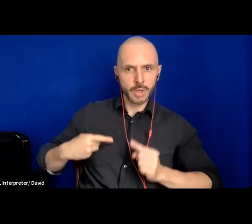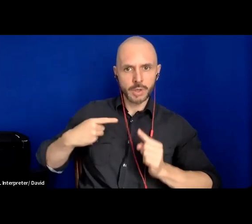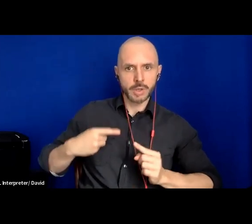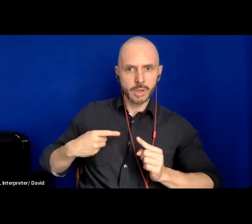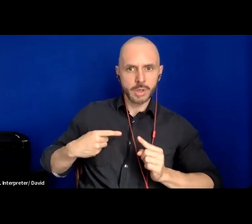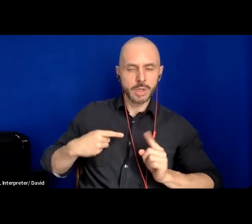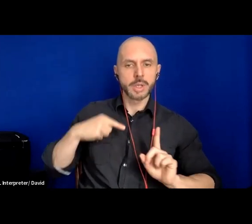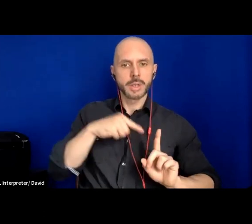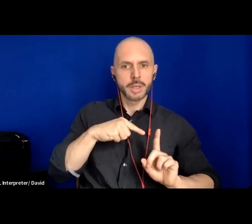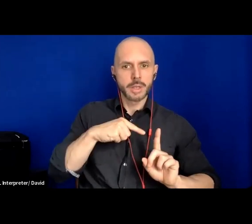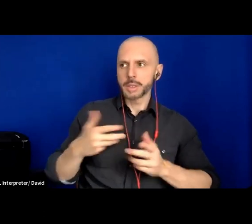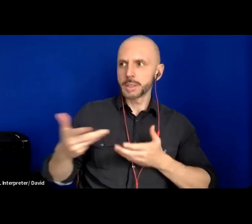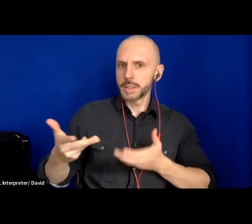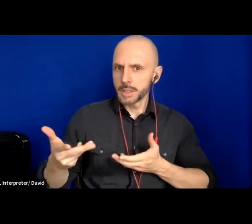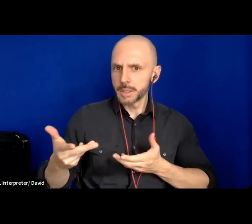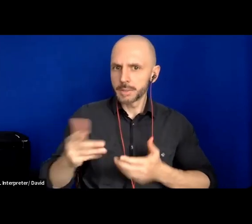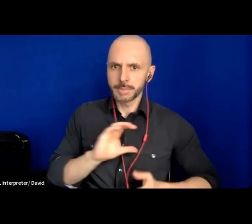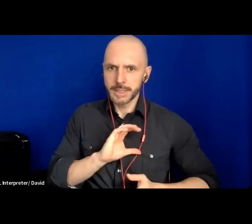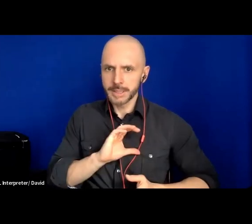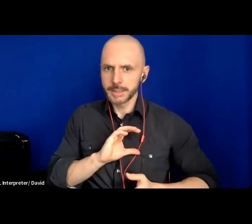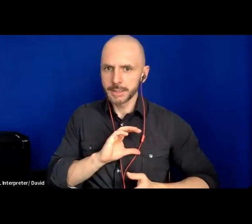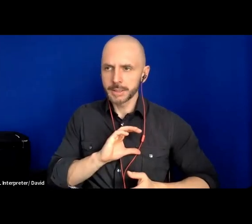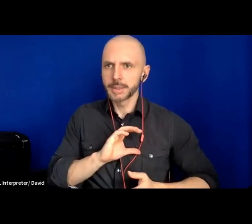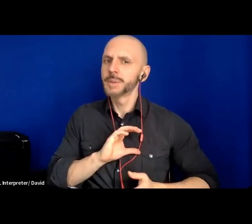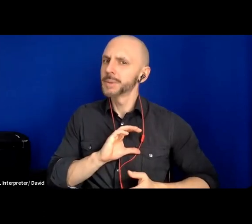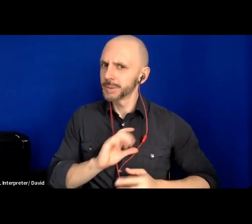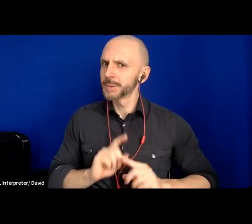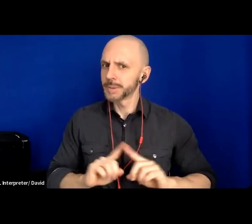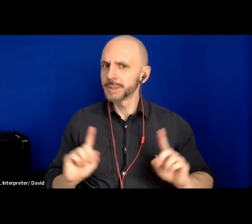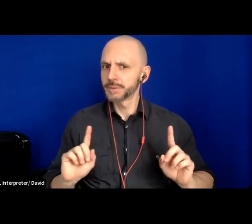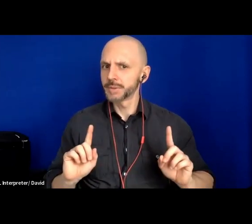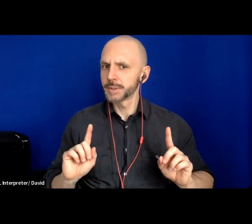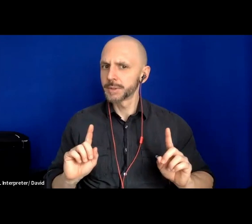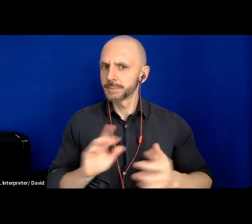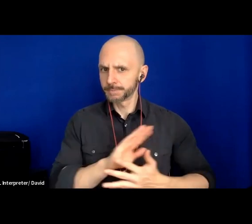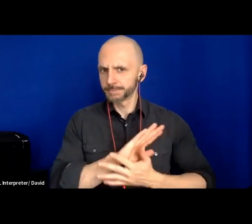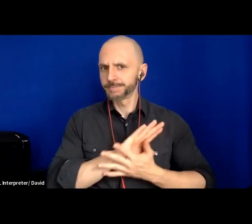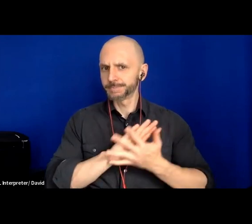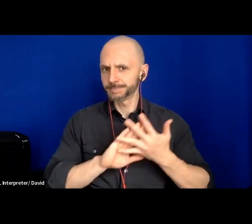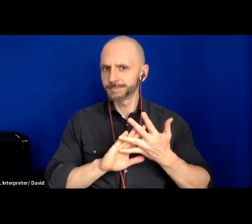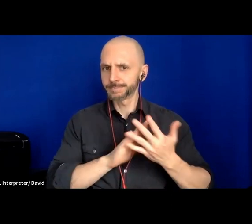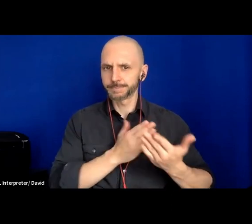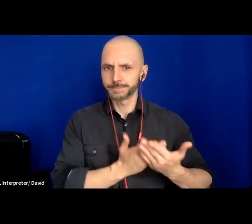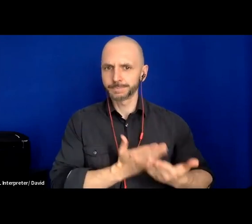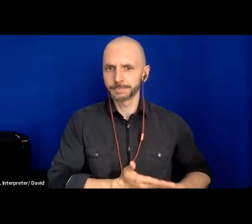commonly than, folks who don't have those illnesses, for example.